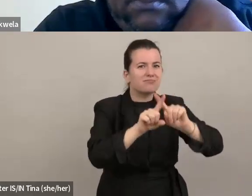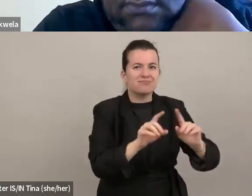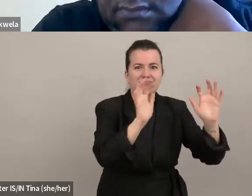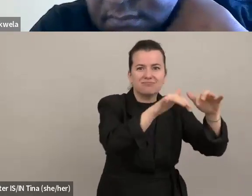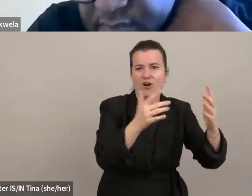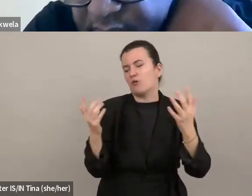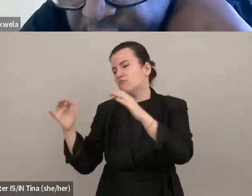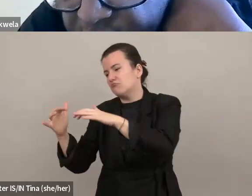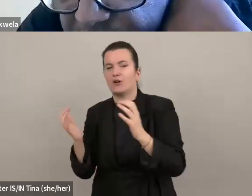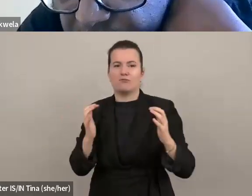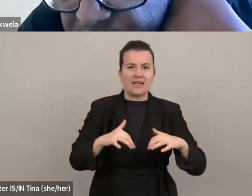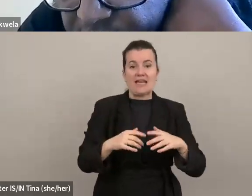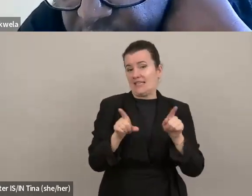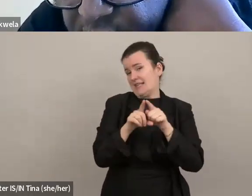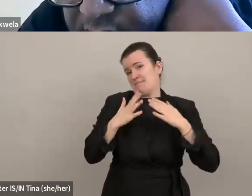prerequisite